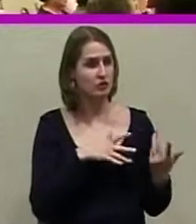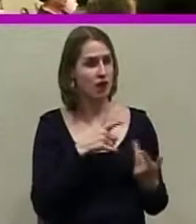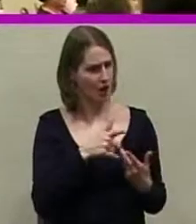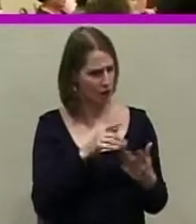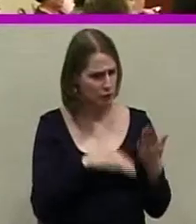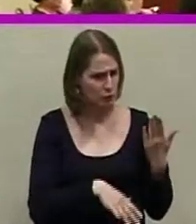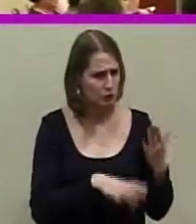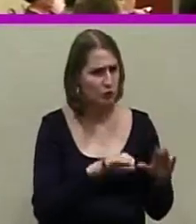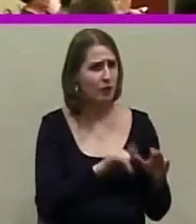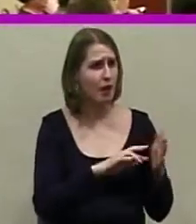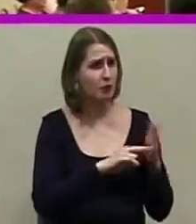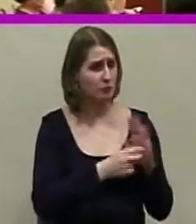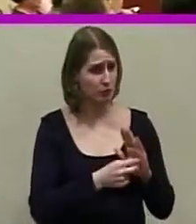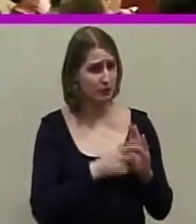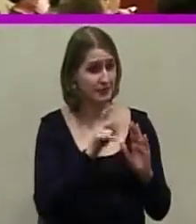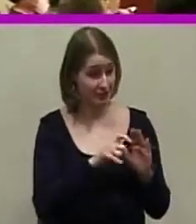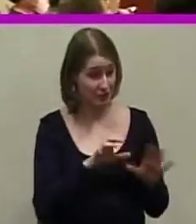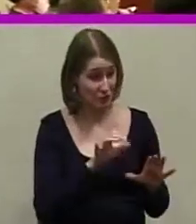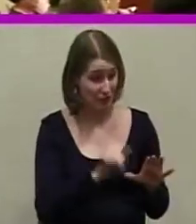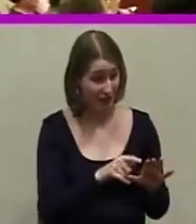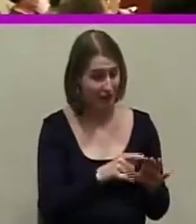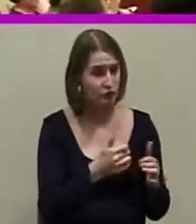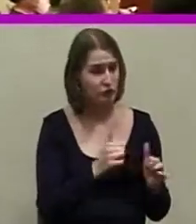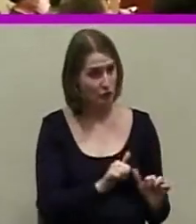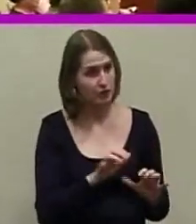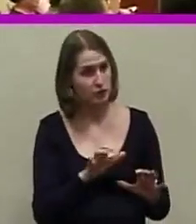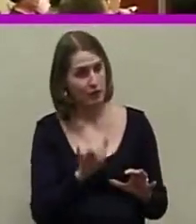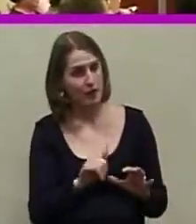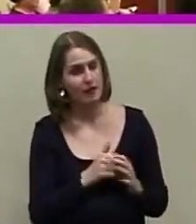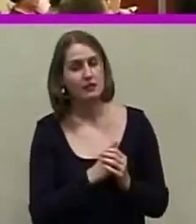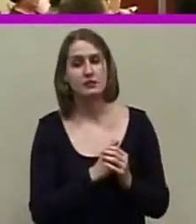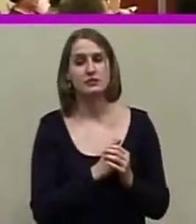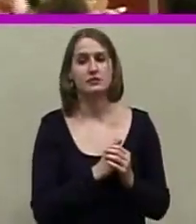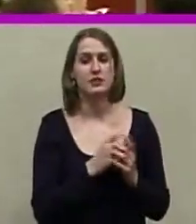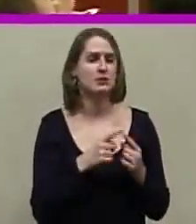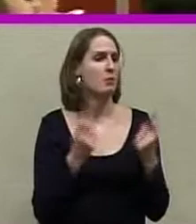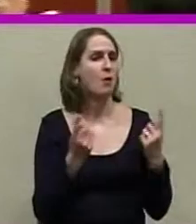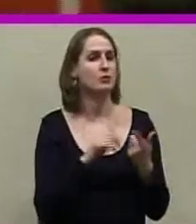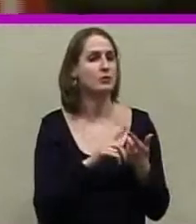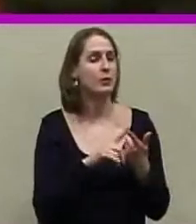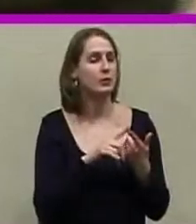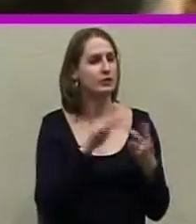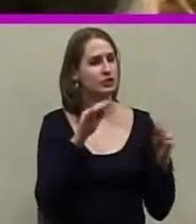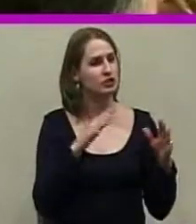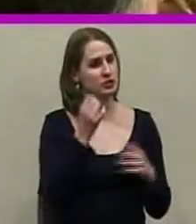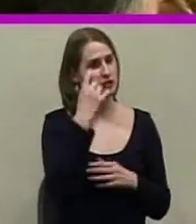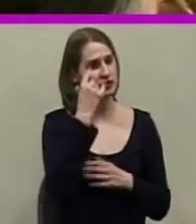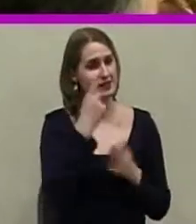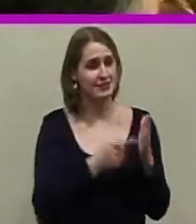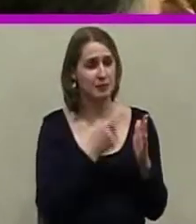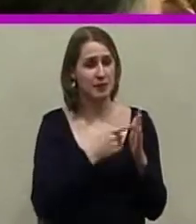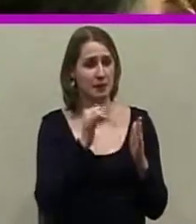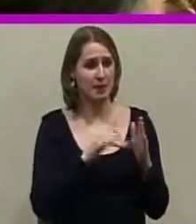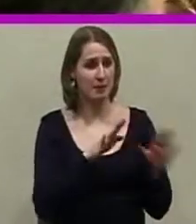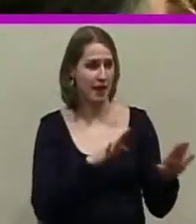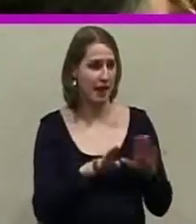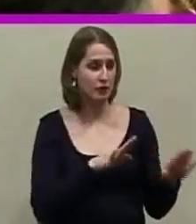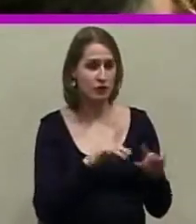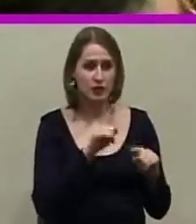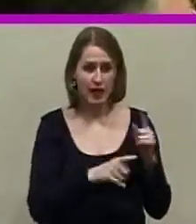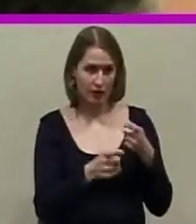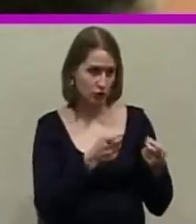purpose. Yeah. They mean to do this, they're trying to make that, as opposed to the teachers who understand that sometimes those behaviors are outside of their control. So